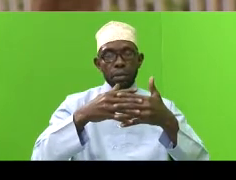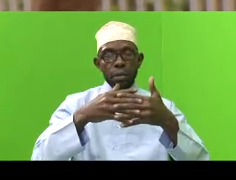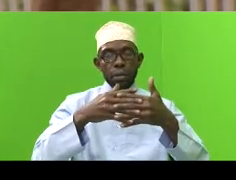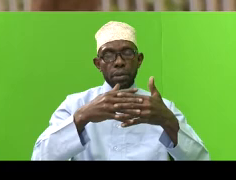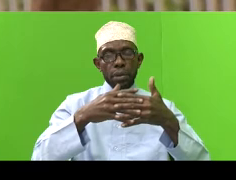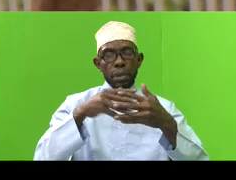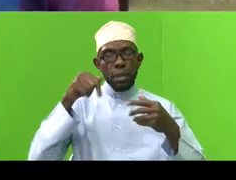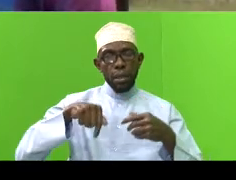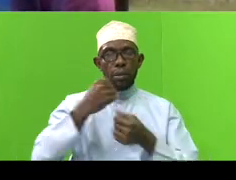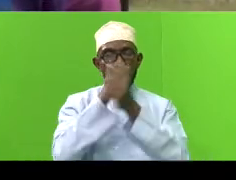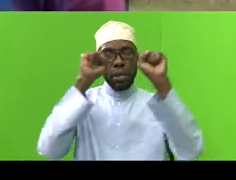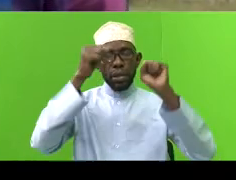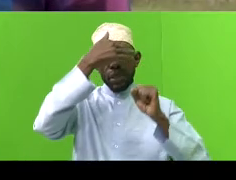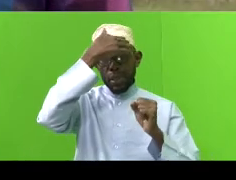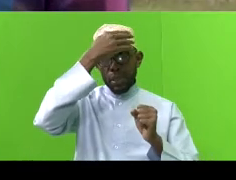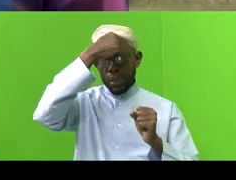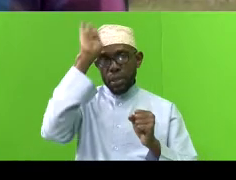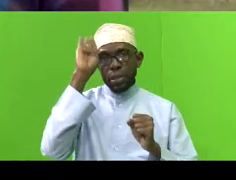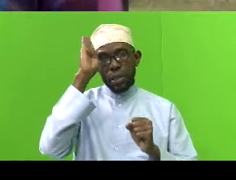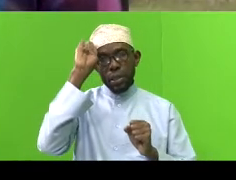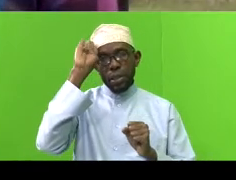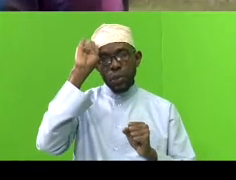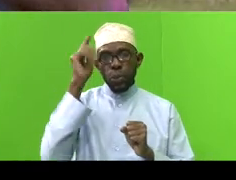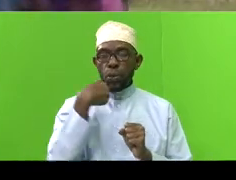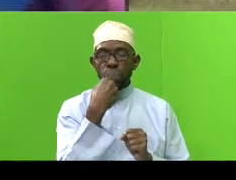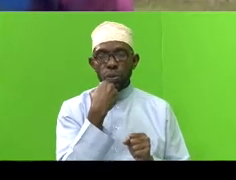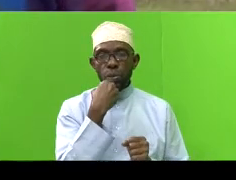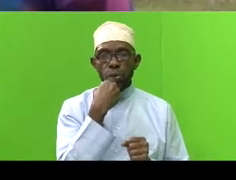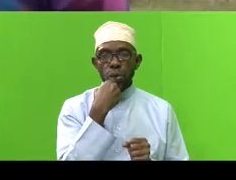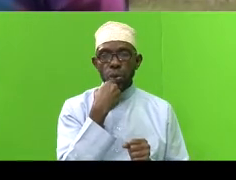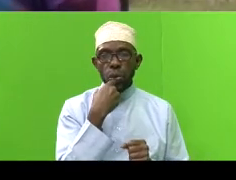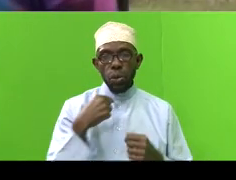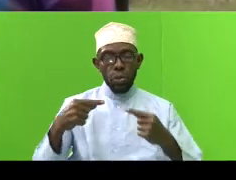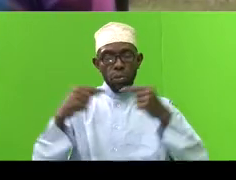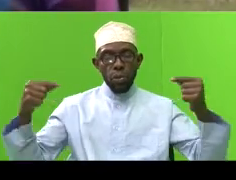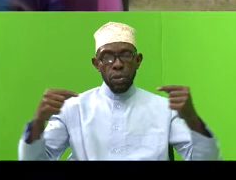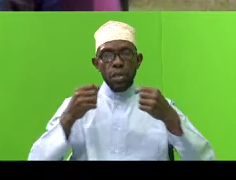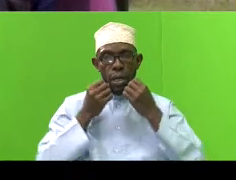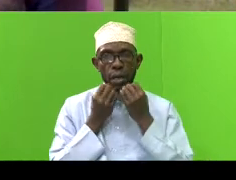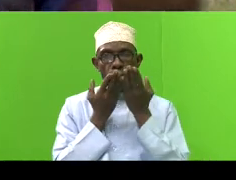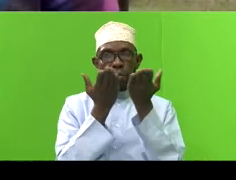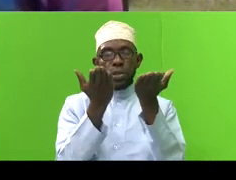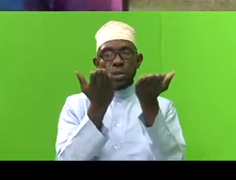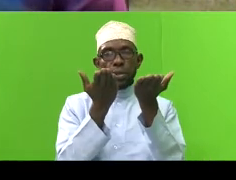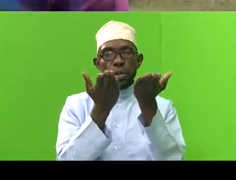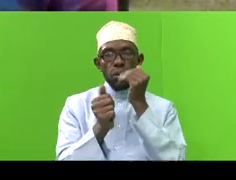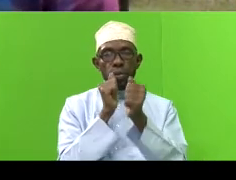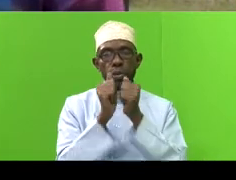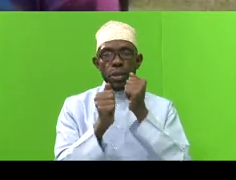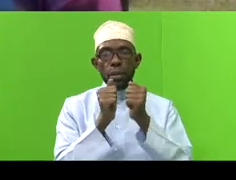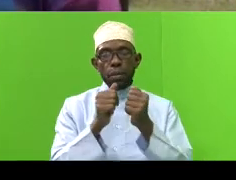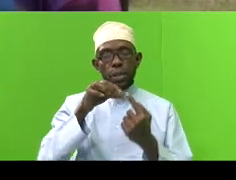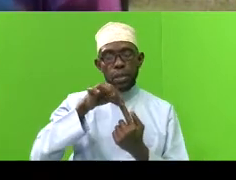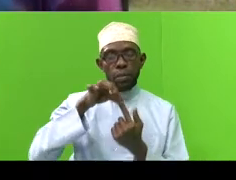the current president Donald Trump, who was opposed to information that was being churned out by